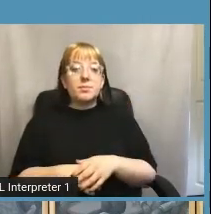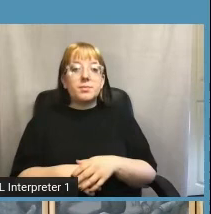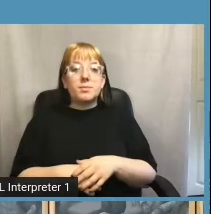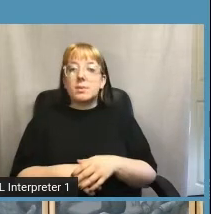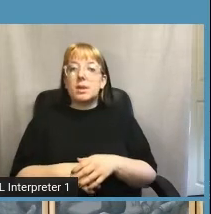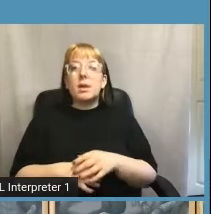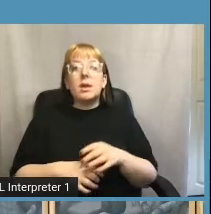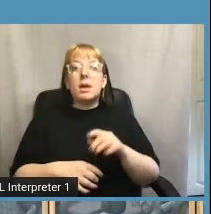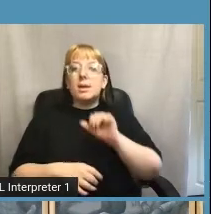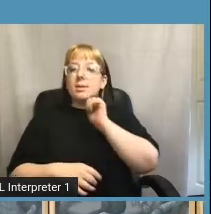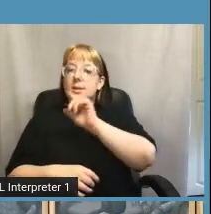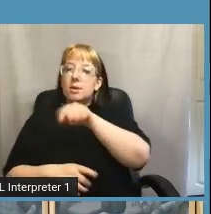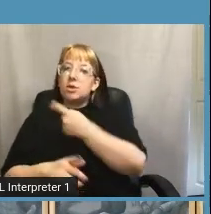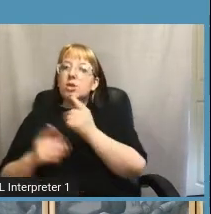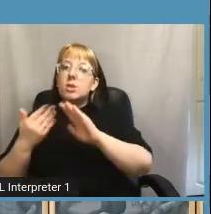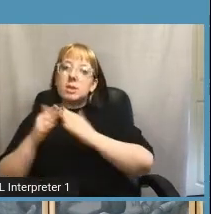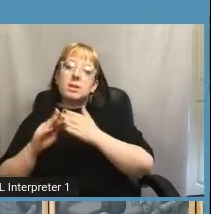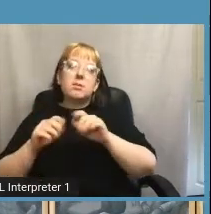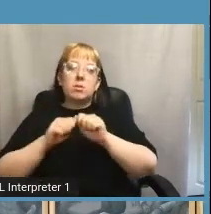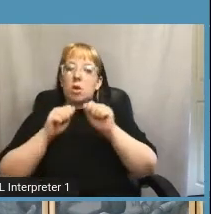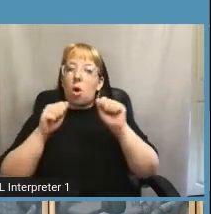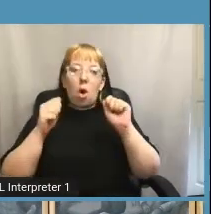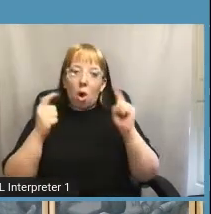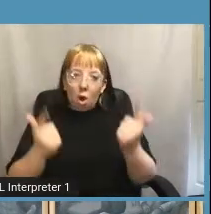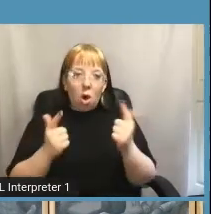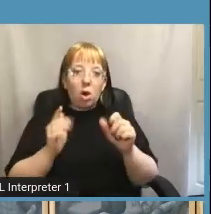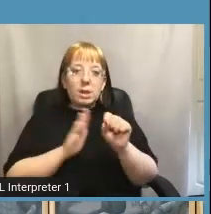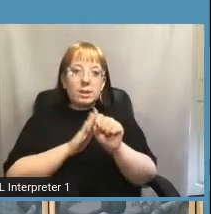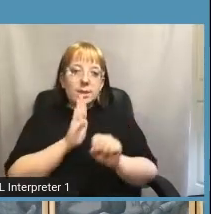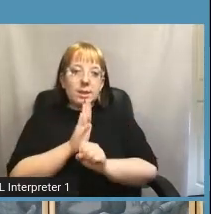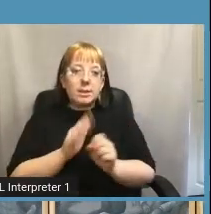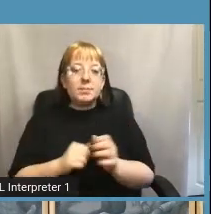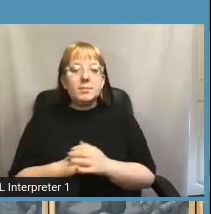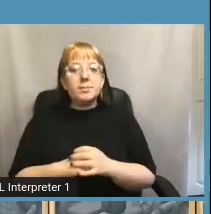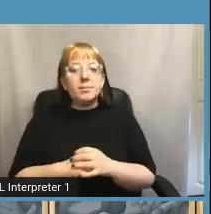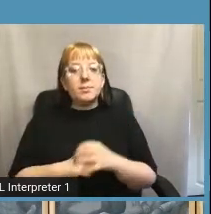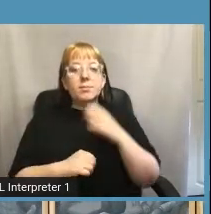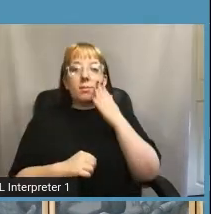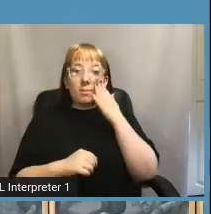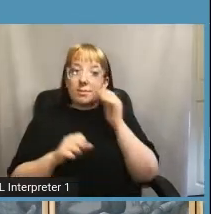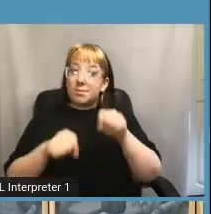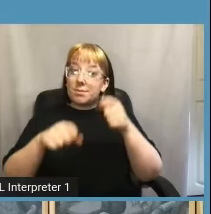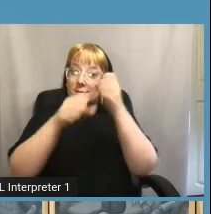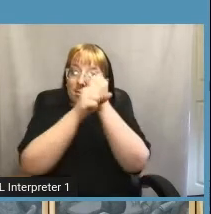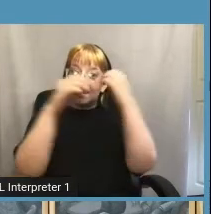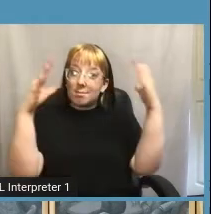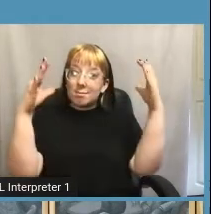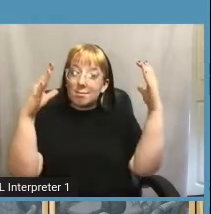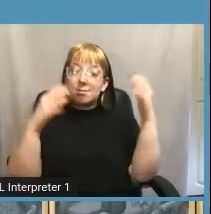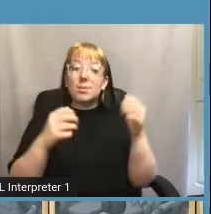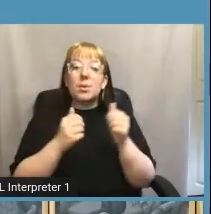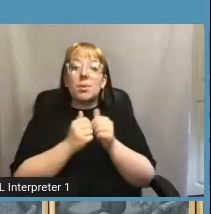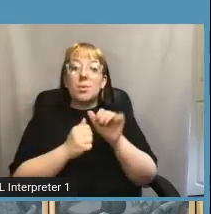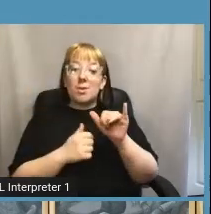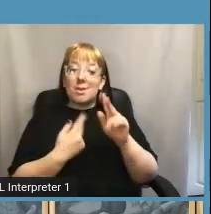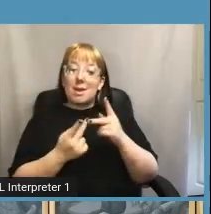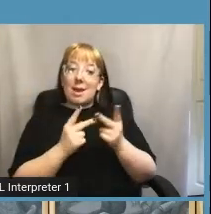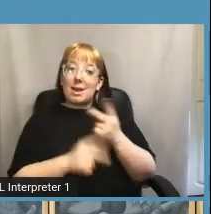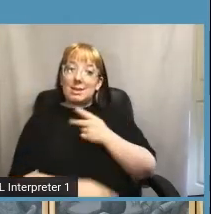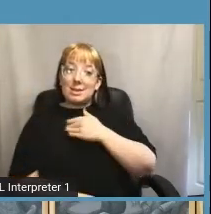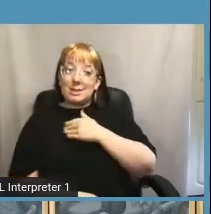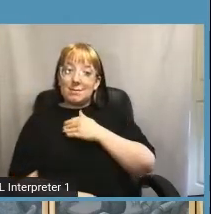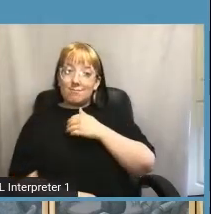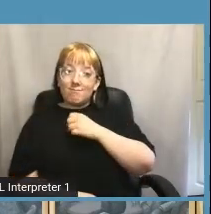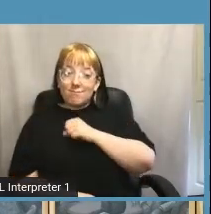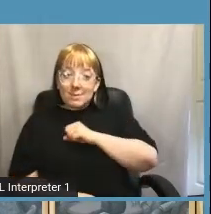the entire sweep of the state's history. So as you can imagine with that staff, we